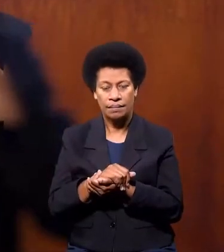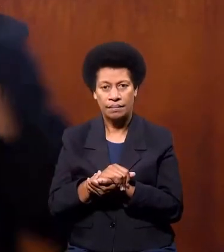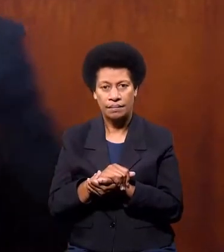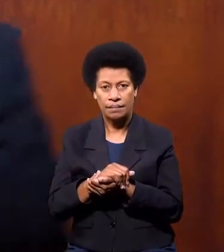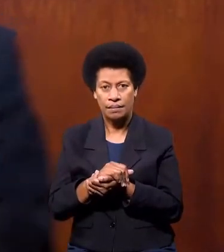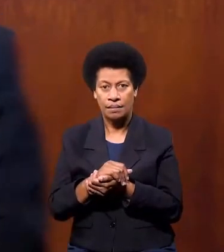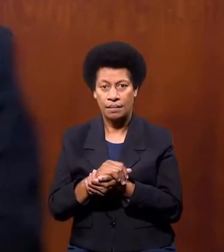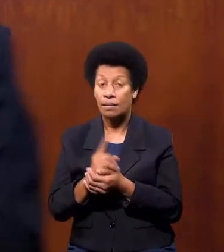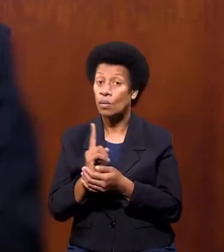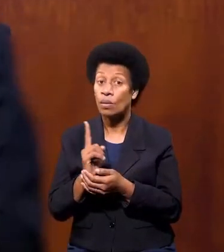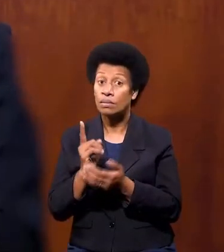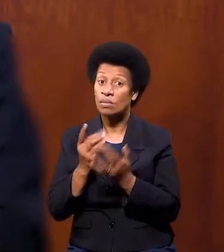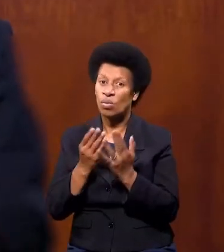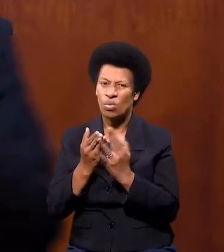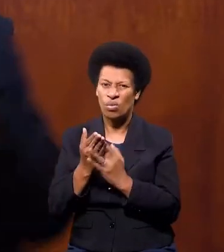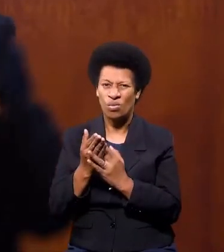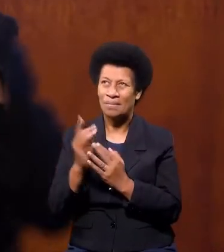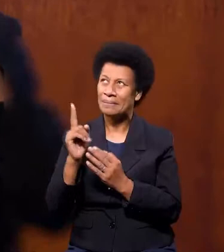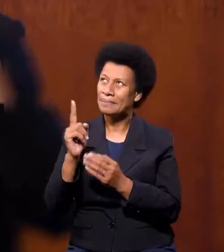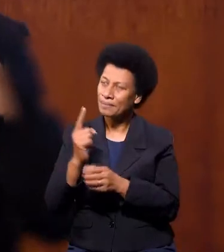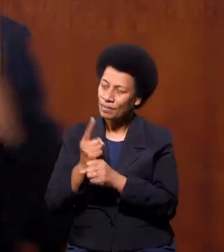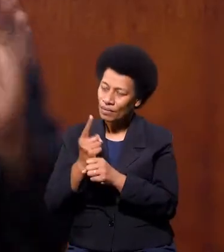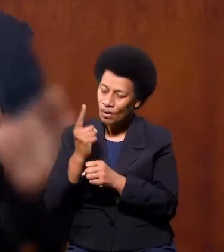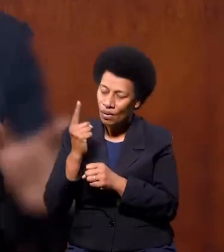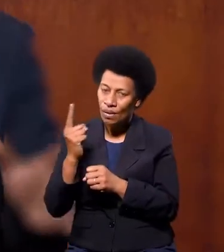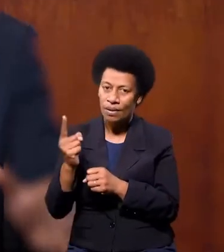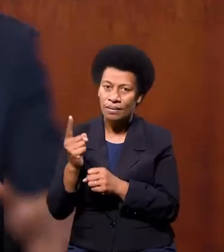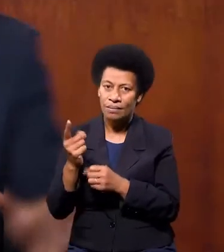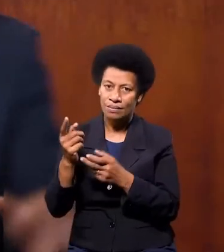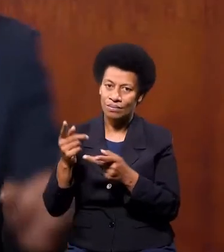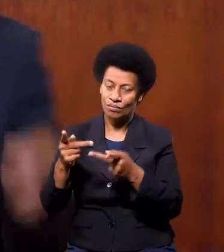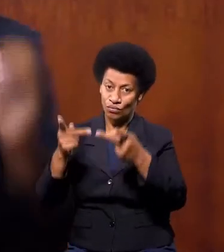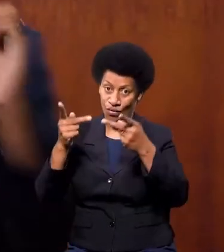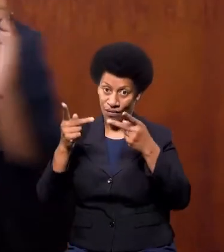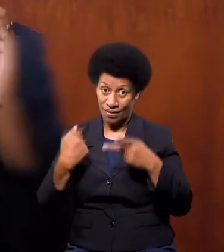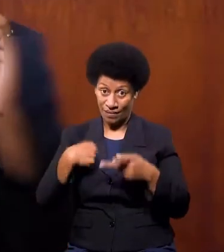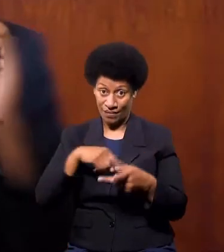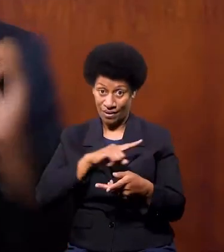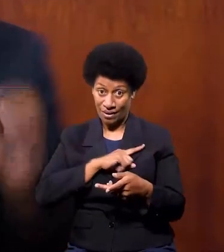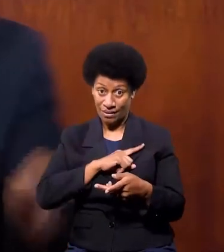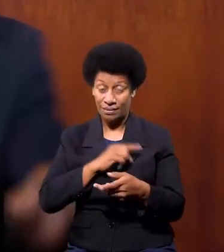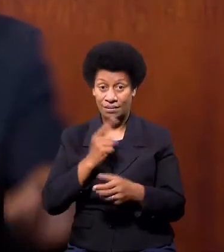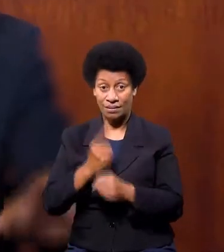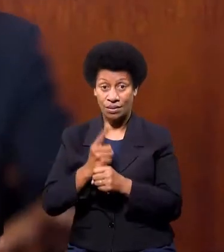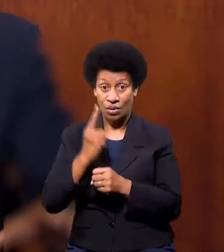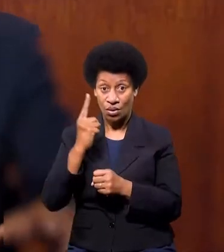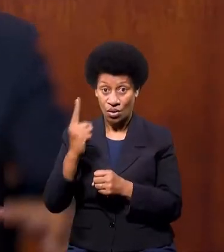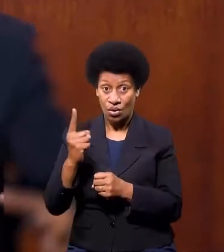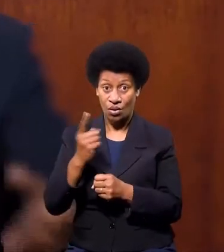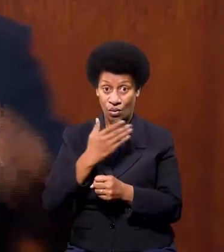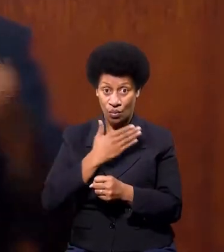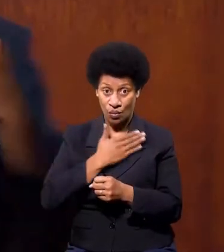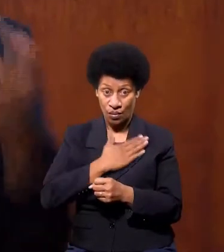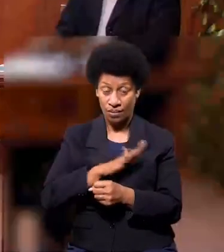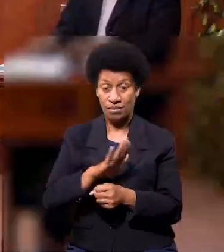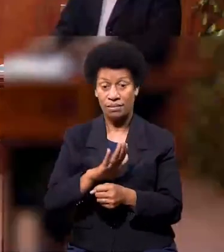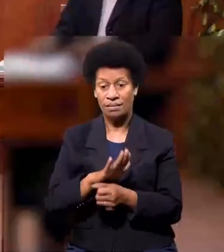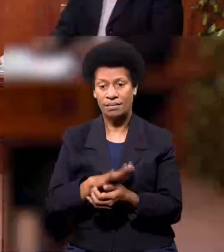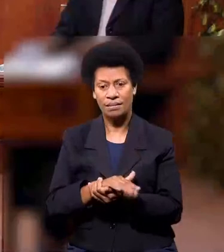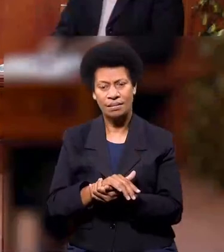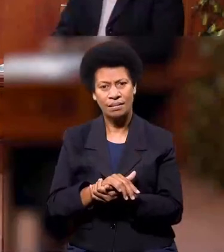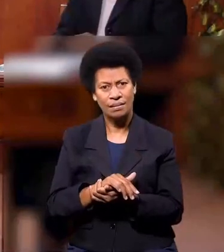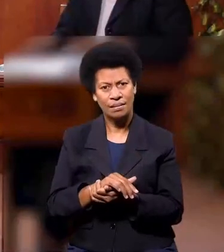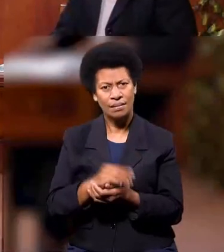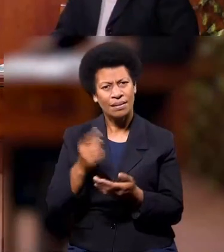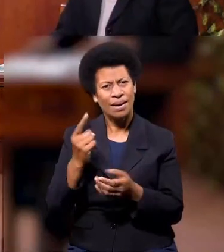it was through the basis that God provided everything for them. Then God want them to, you know, on the